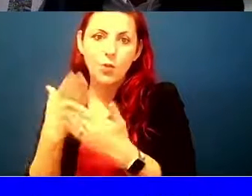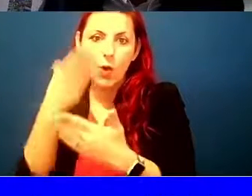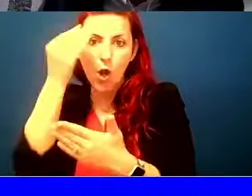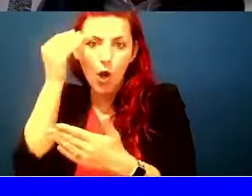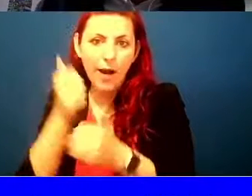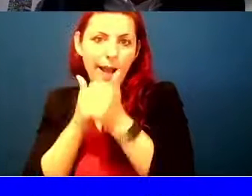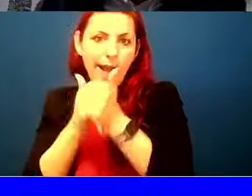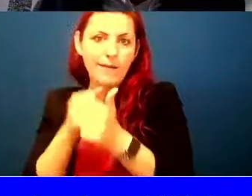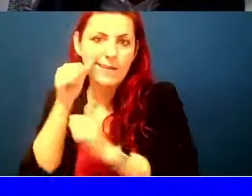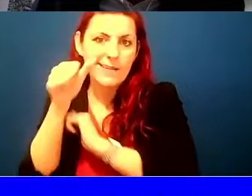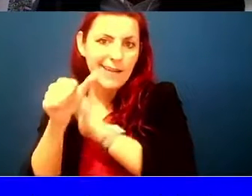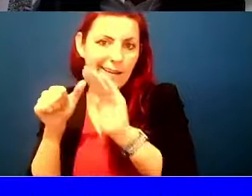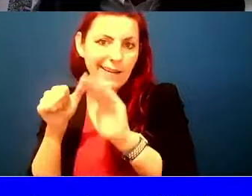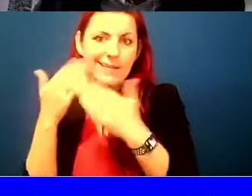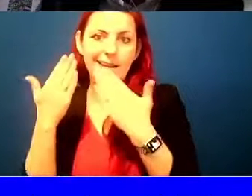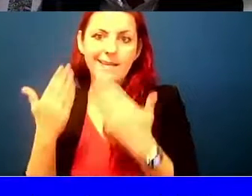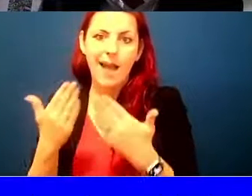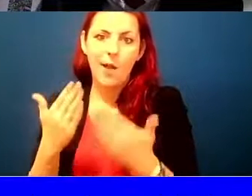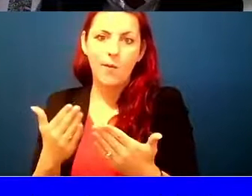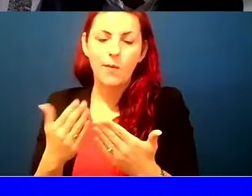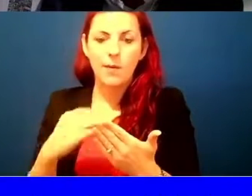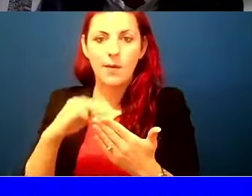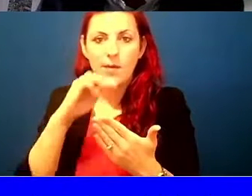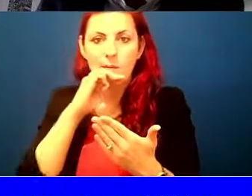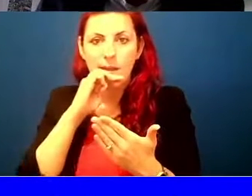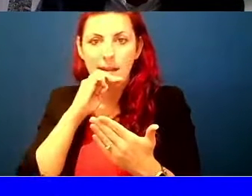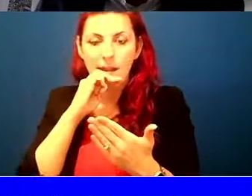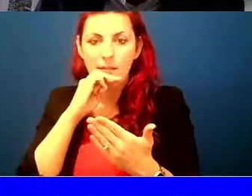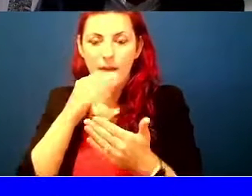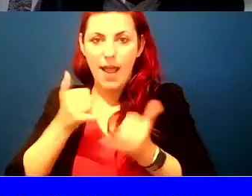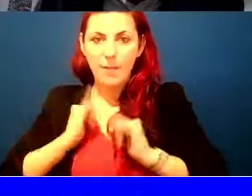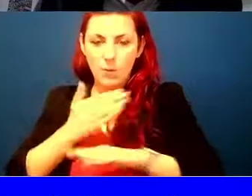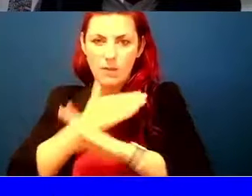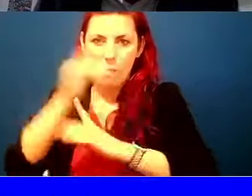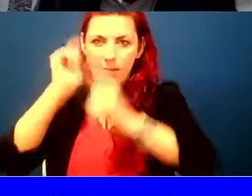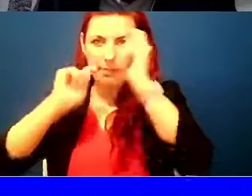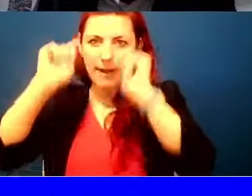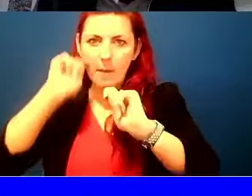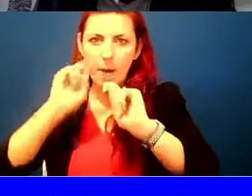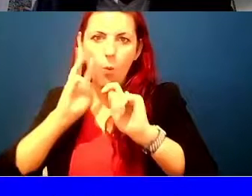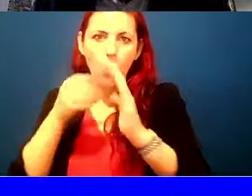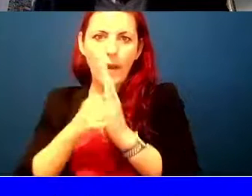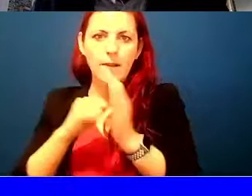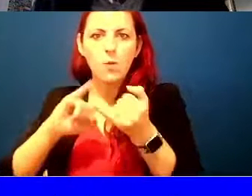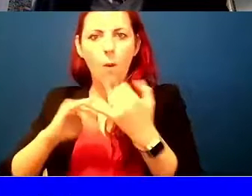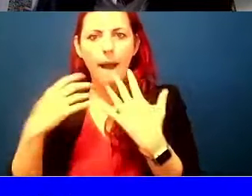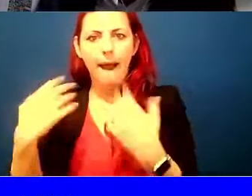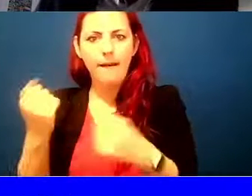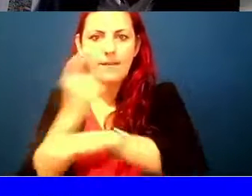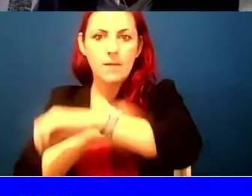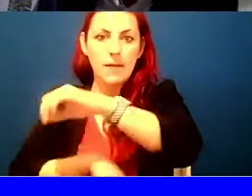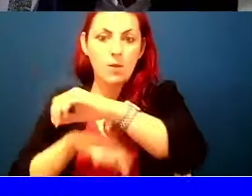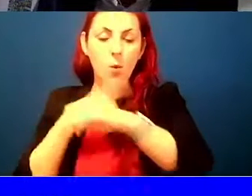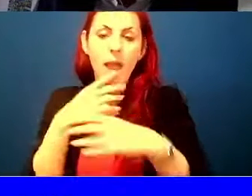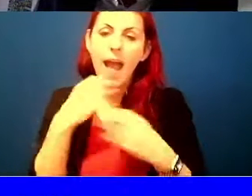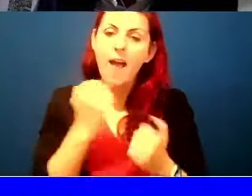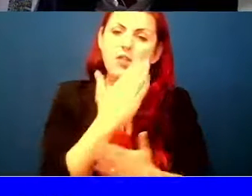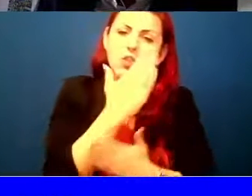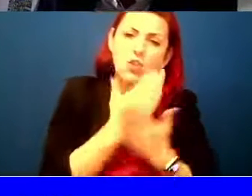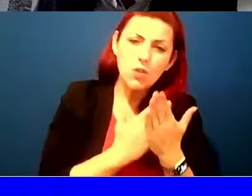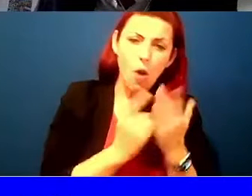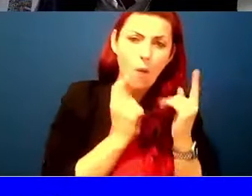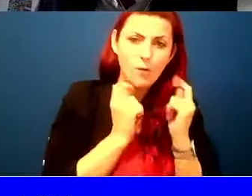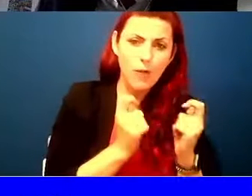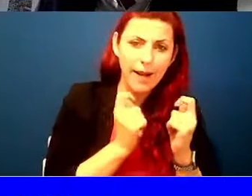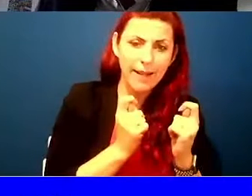of the needs of witnesses with disabilities. So while we do have some training in Ireland, it's certainly nowhere near as sophisticated